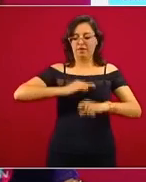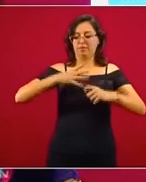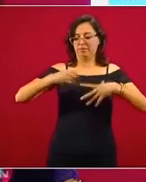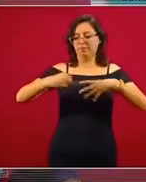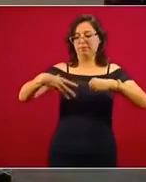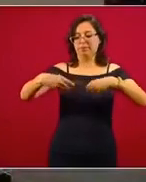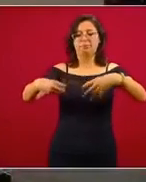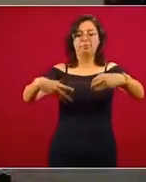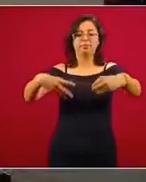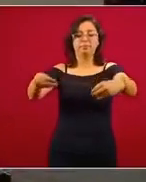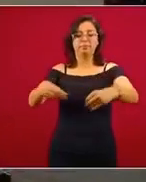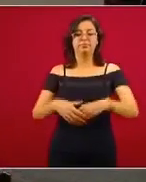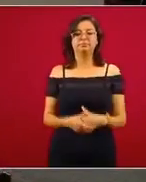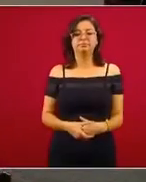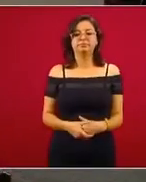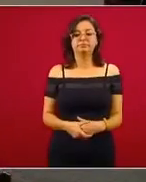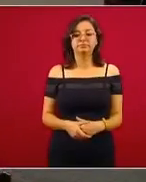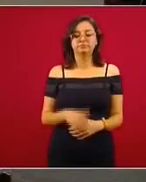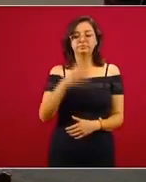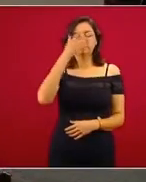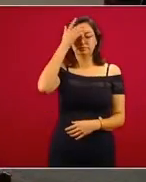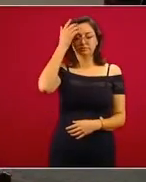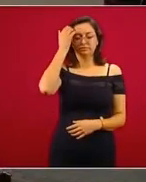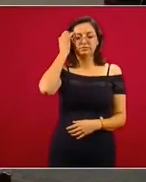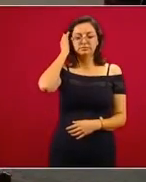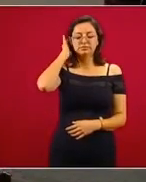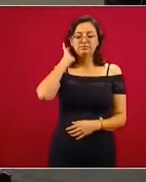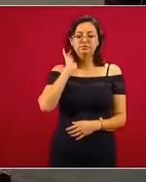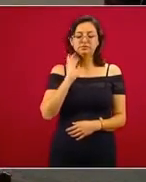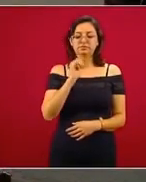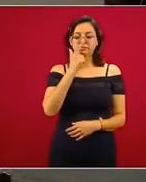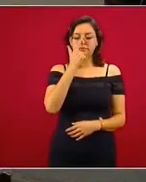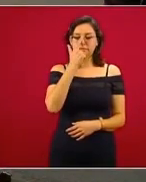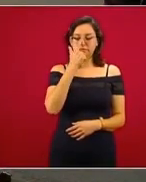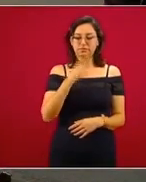rate. Now we're talking about a 30% occupancy rate,